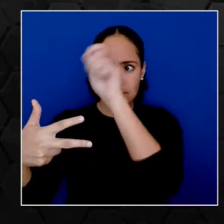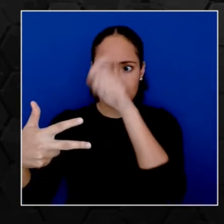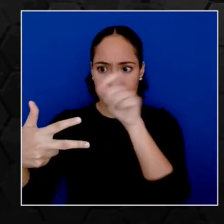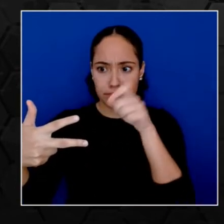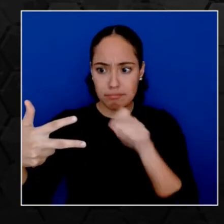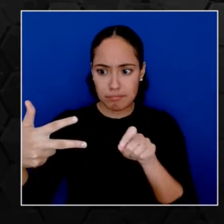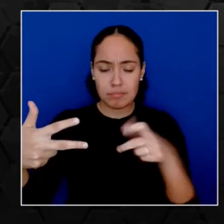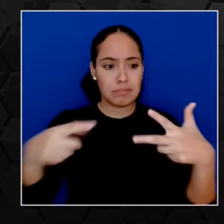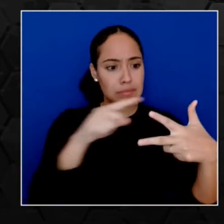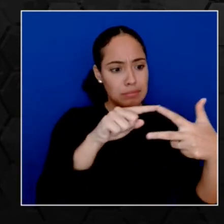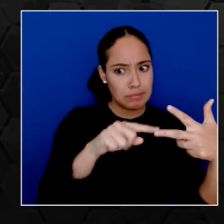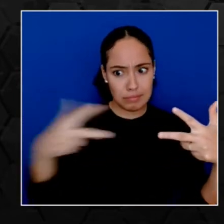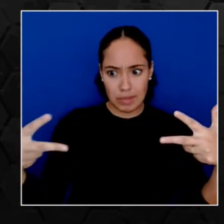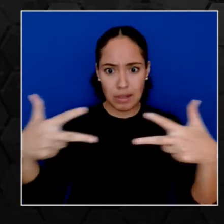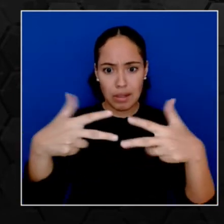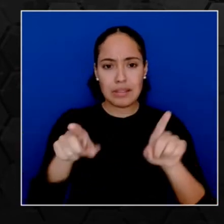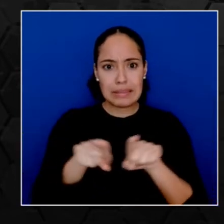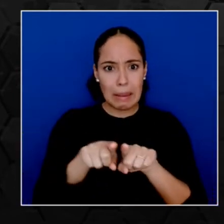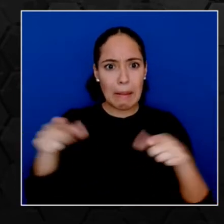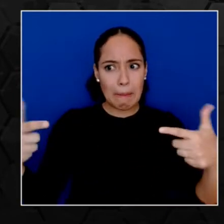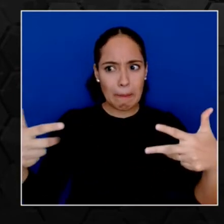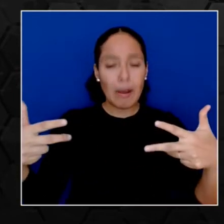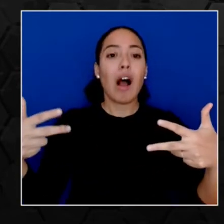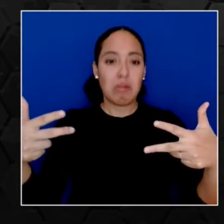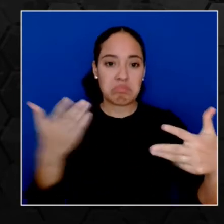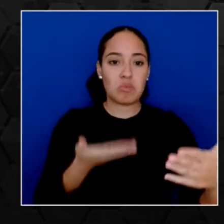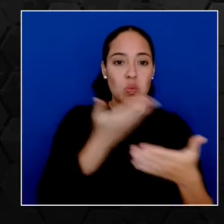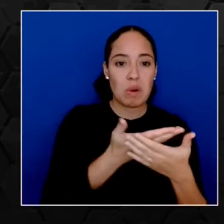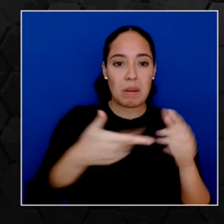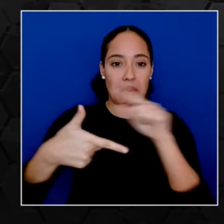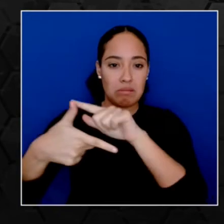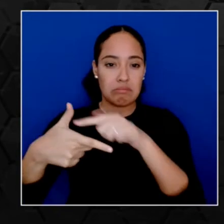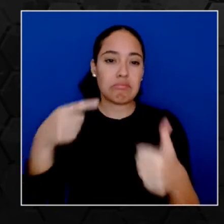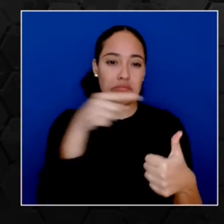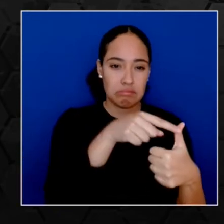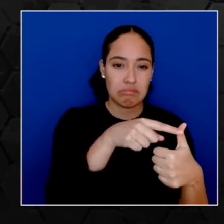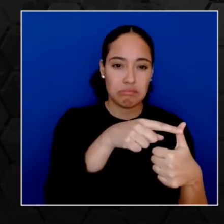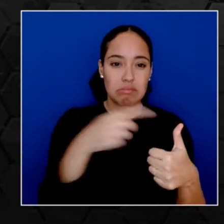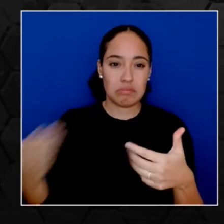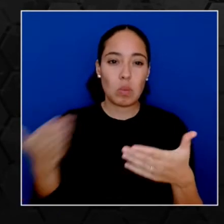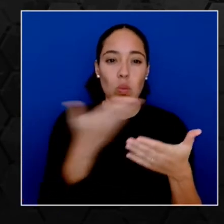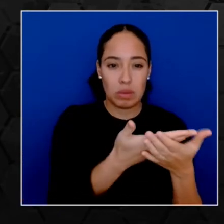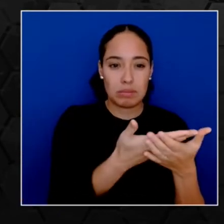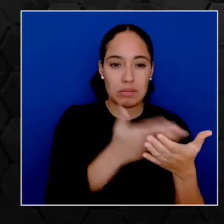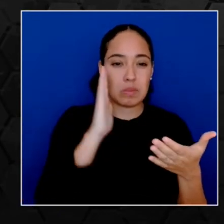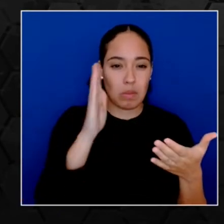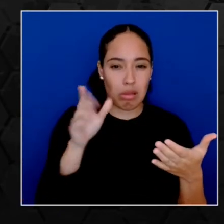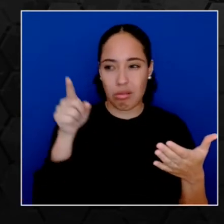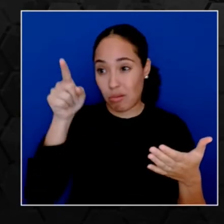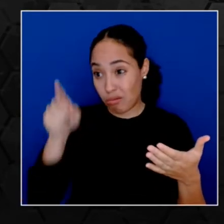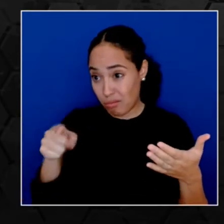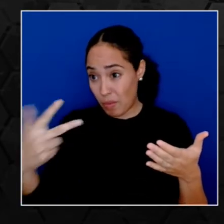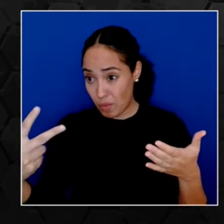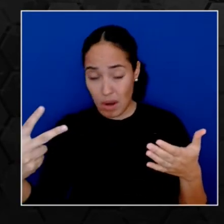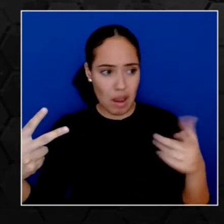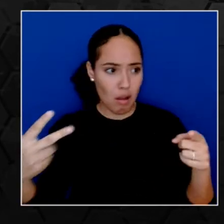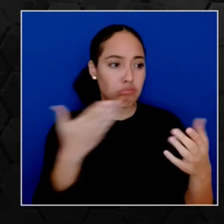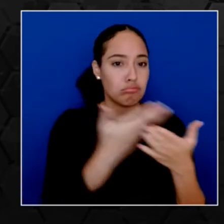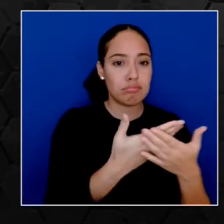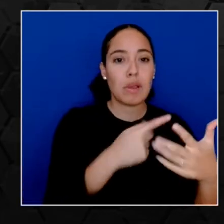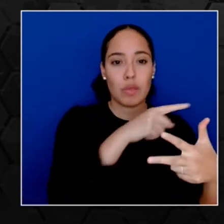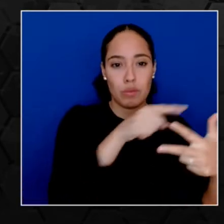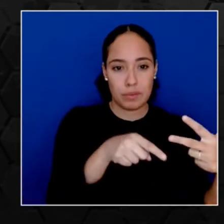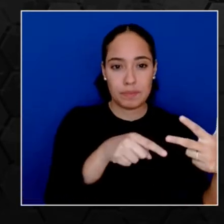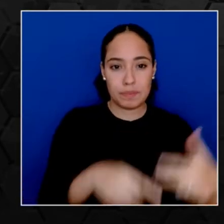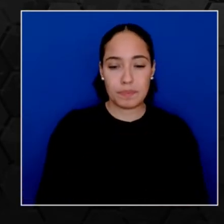filtering approach, which is present in all the different applications that we are using currently. So like another example that I want to